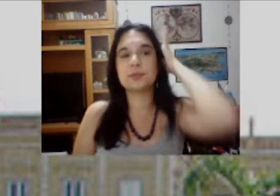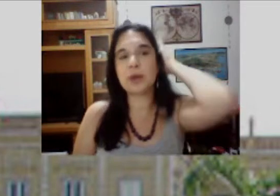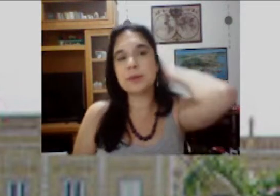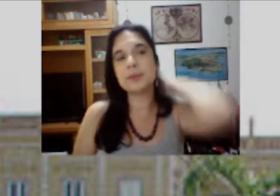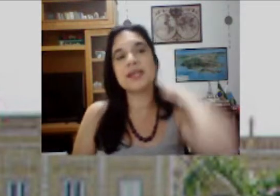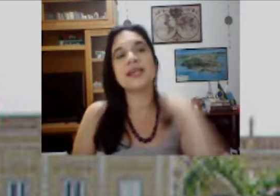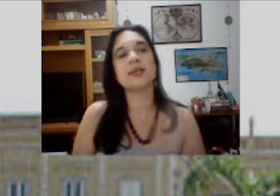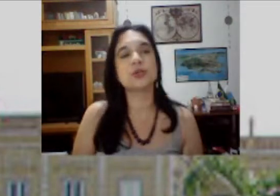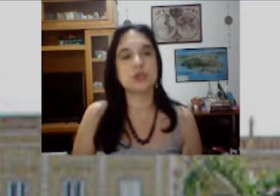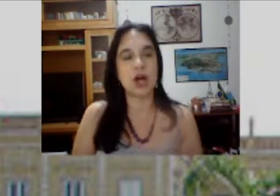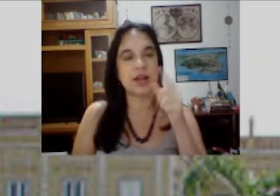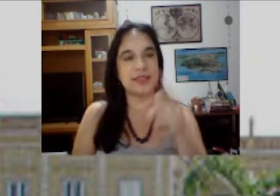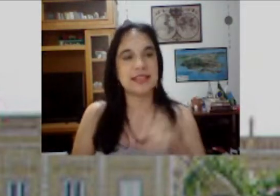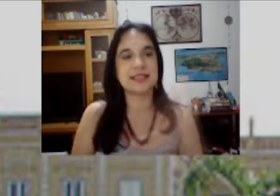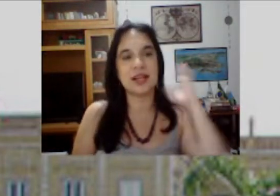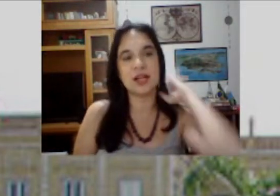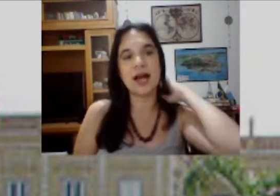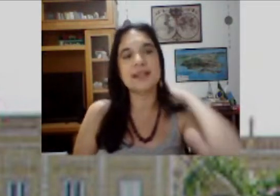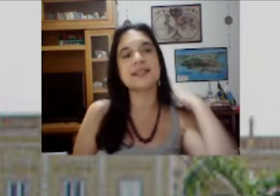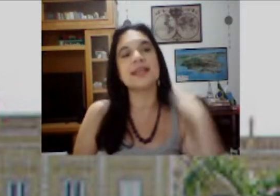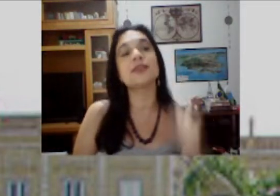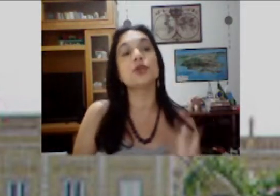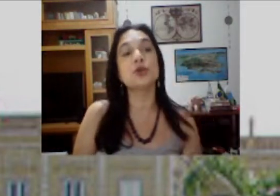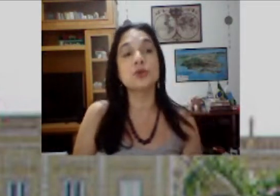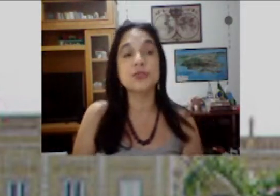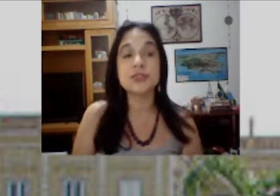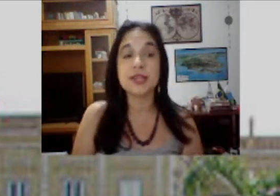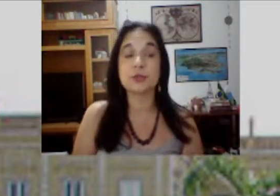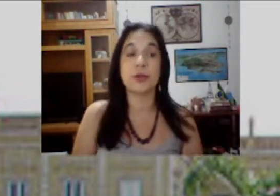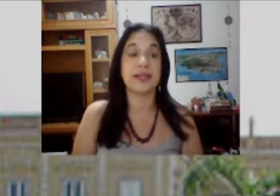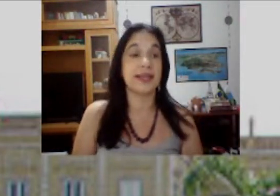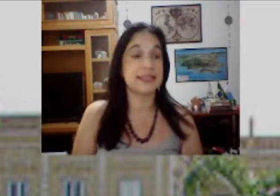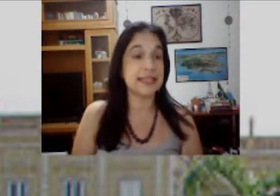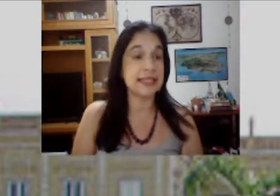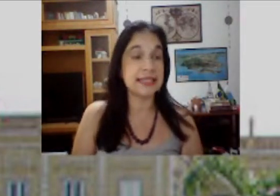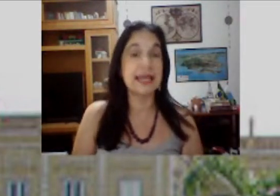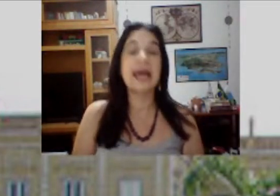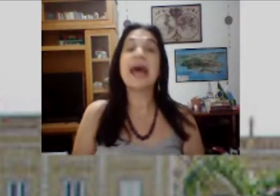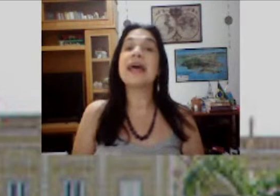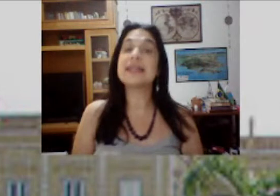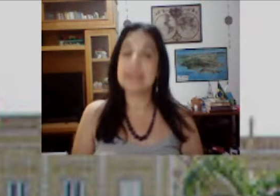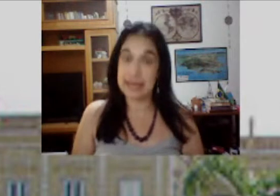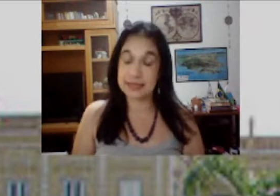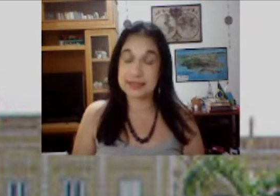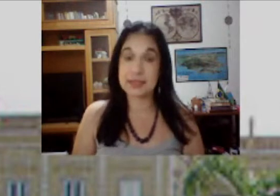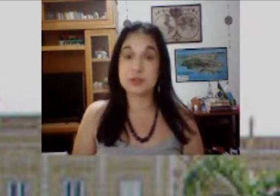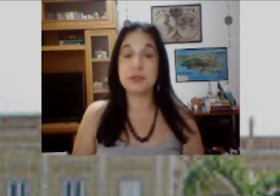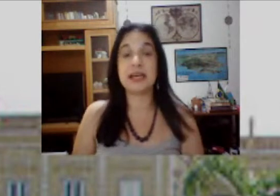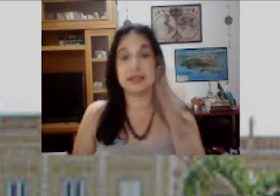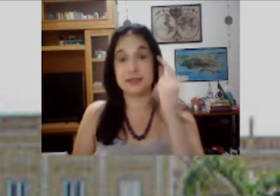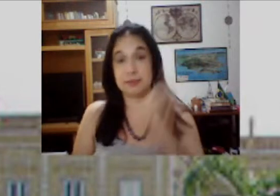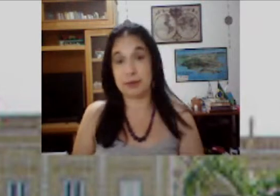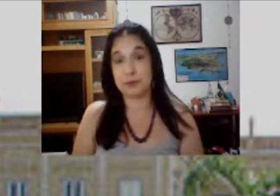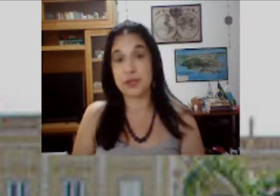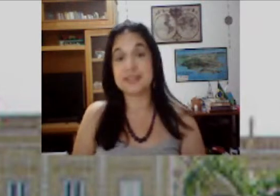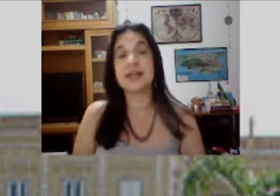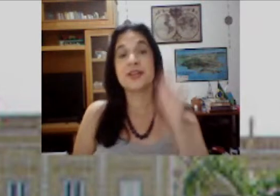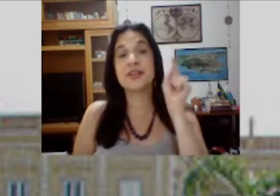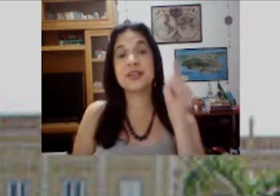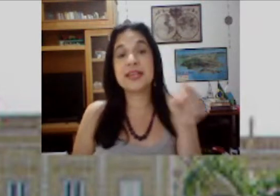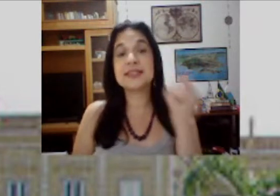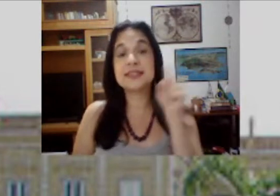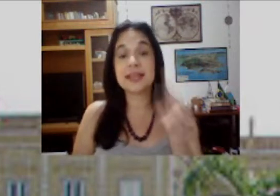are, probably you saw this a lot in the news in 2018. And yes, it's because, my